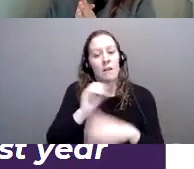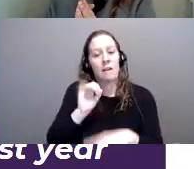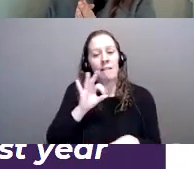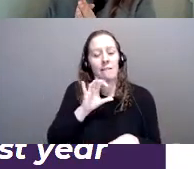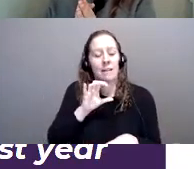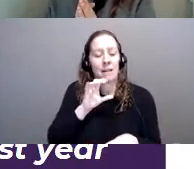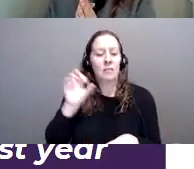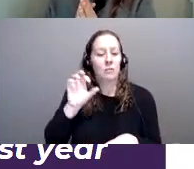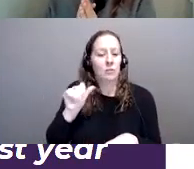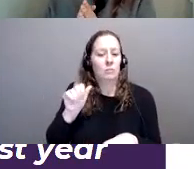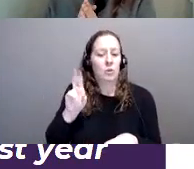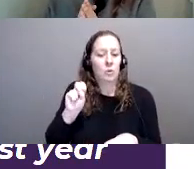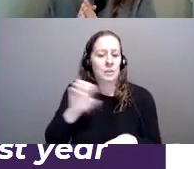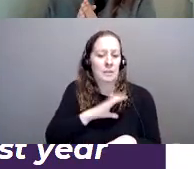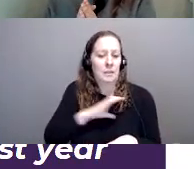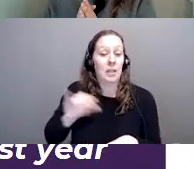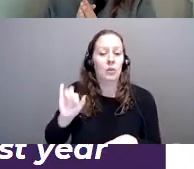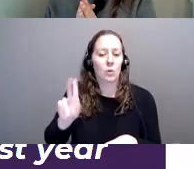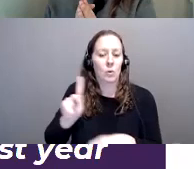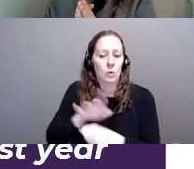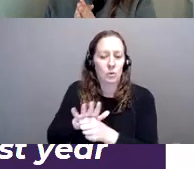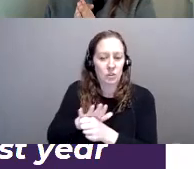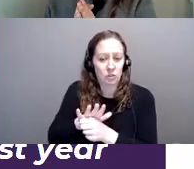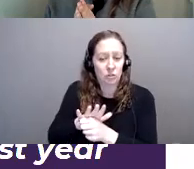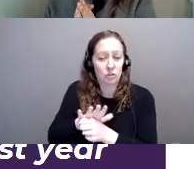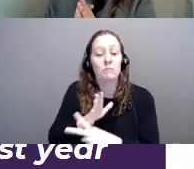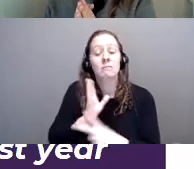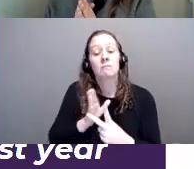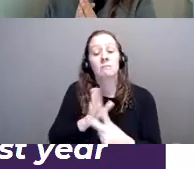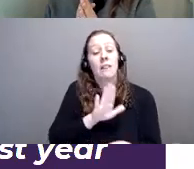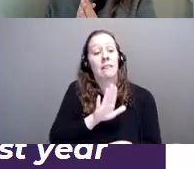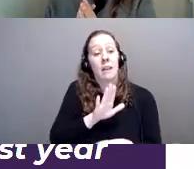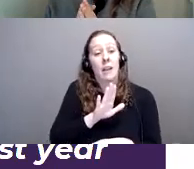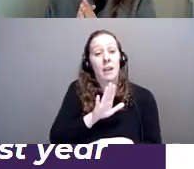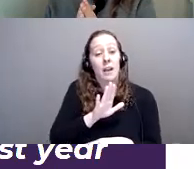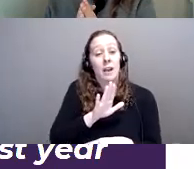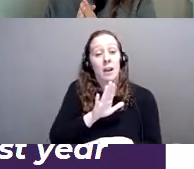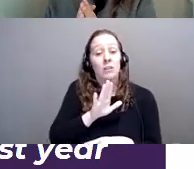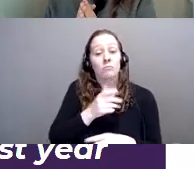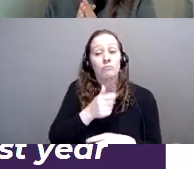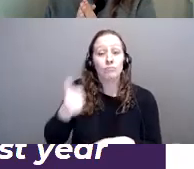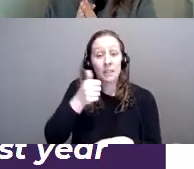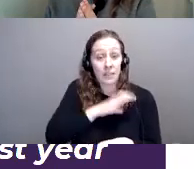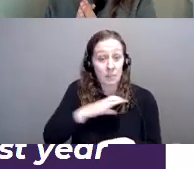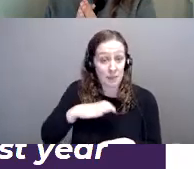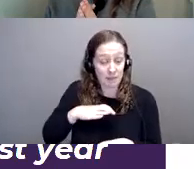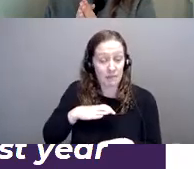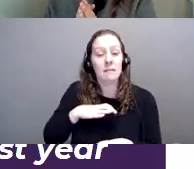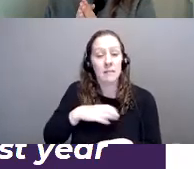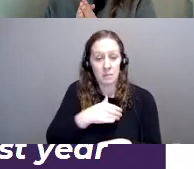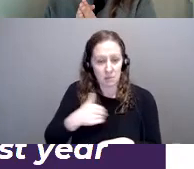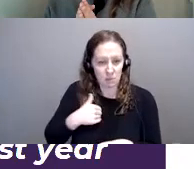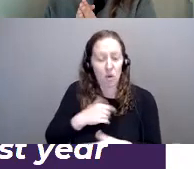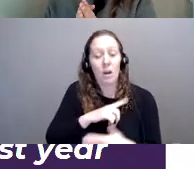York Region. She is also the member of their executive committee, and as well, one of York